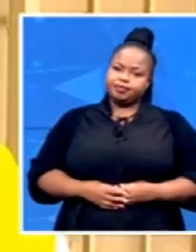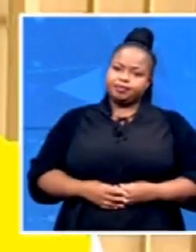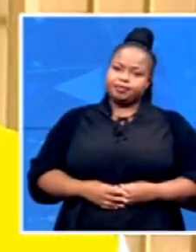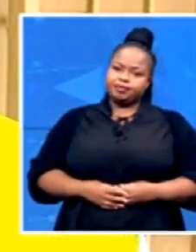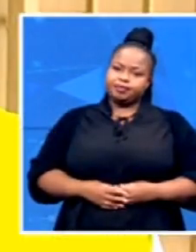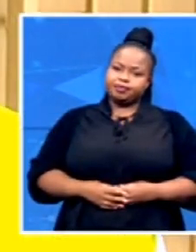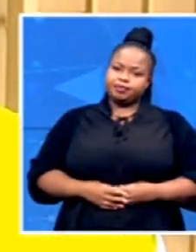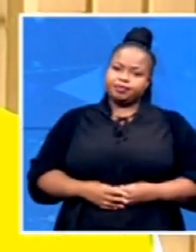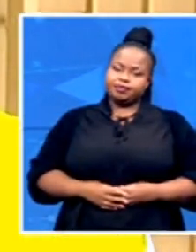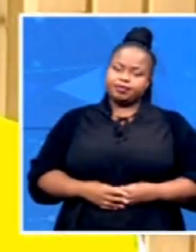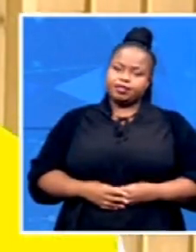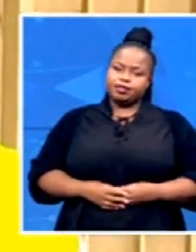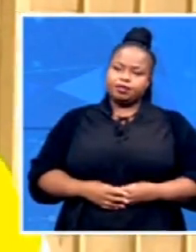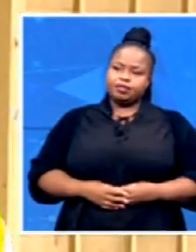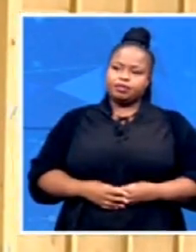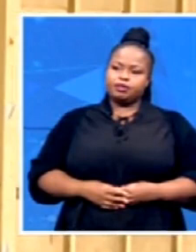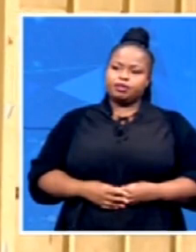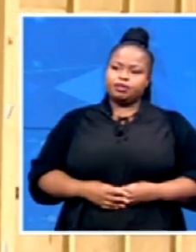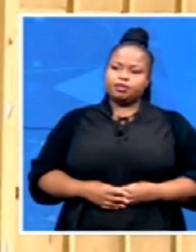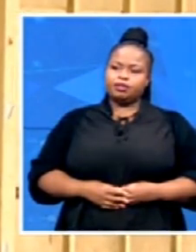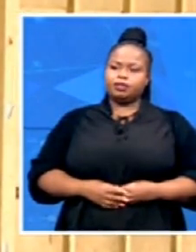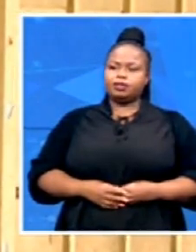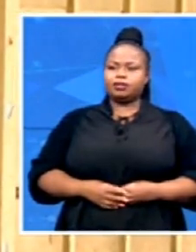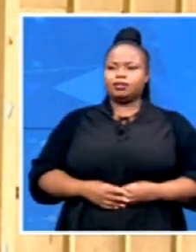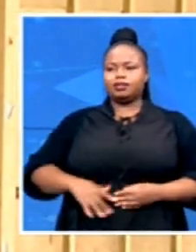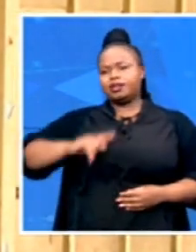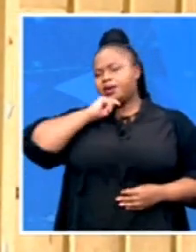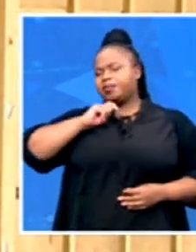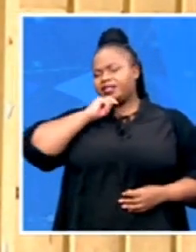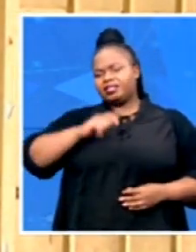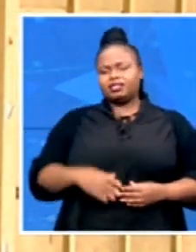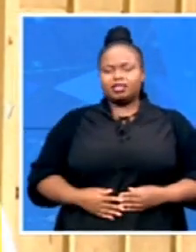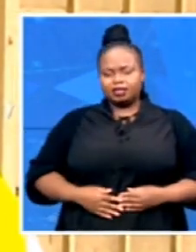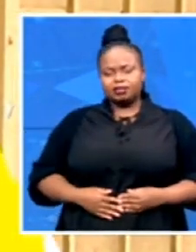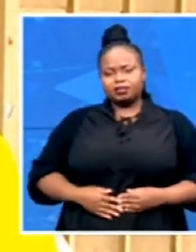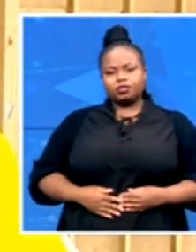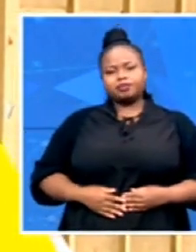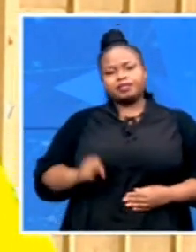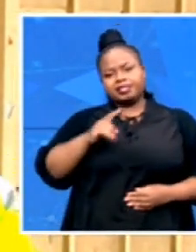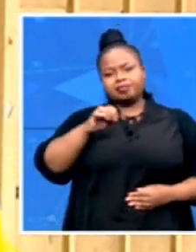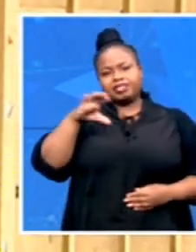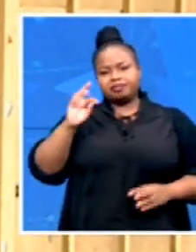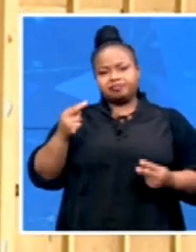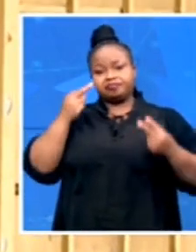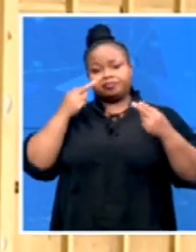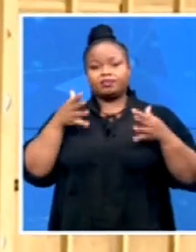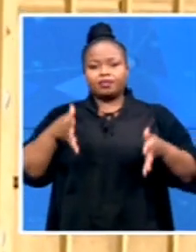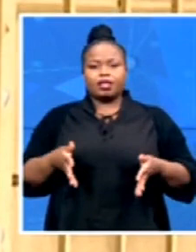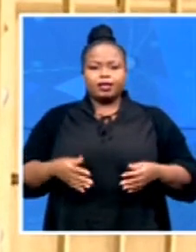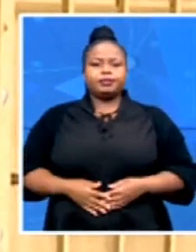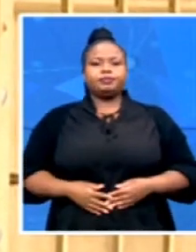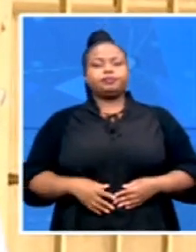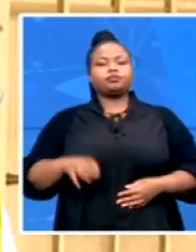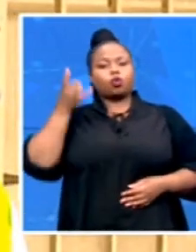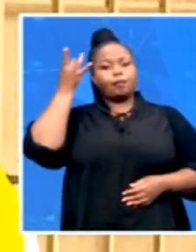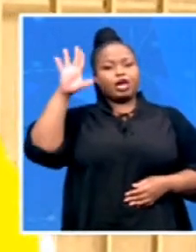Well, Desiree, a very good morning to you and a good morning to our SABC viewers. Desiree, we are actually at KwaMashu in Tlaganipo High School. It